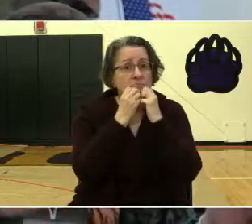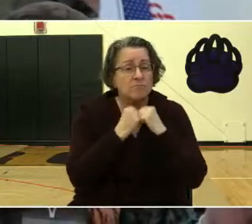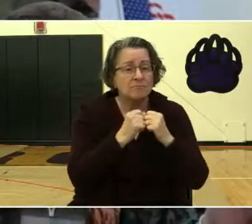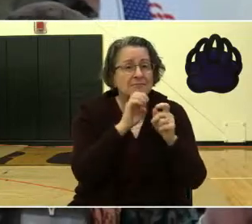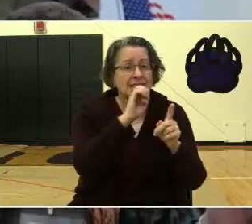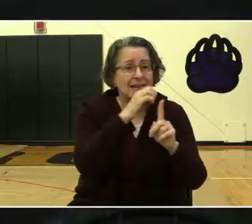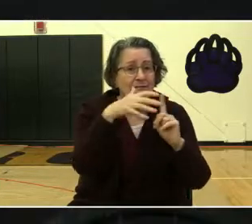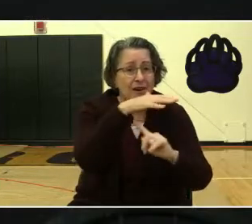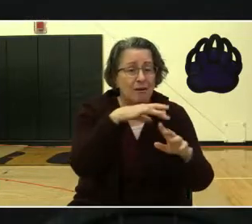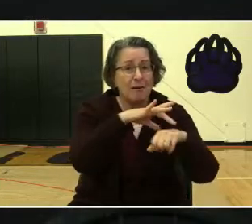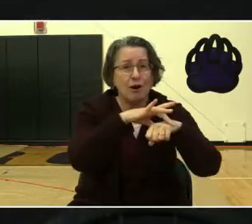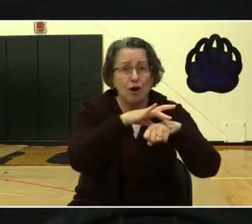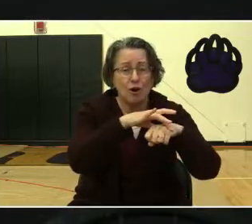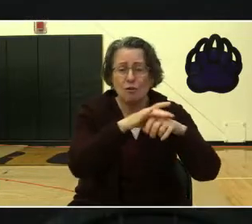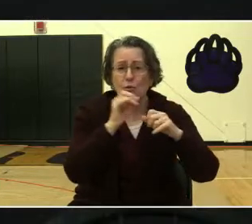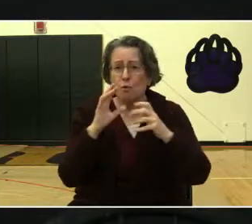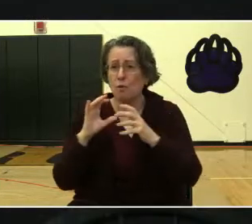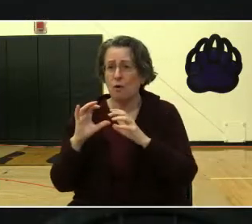thank